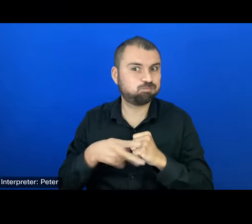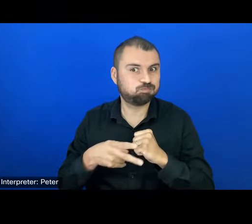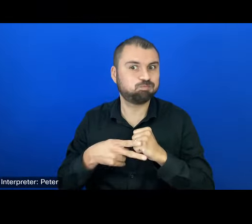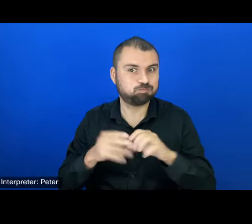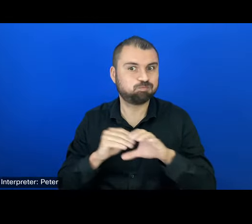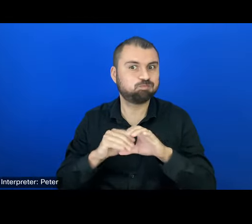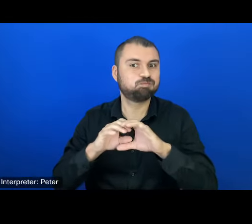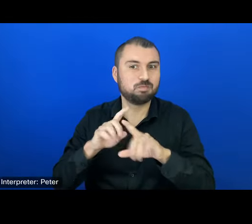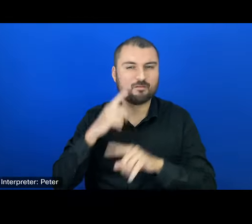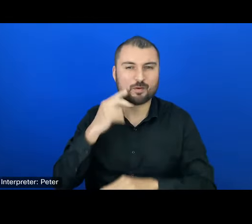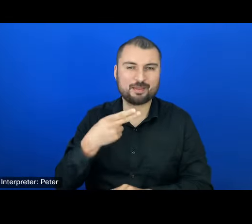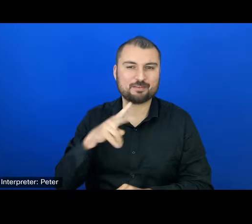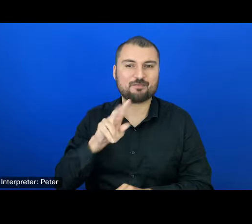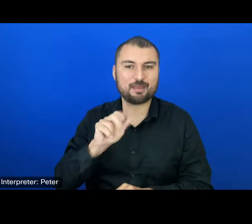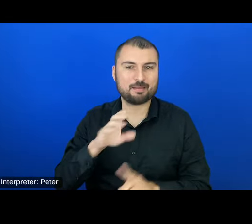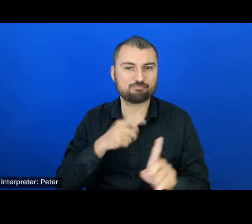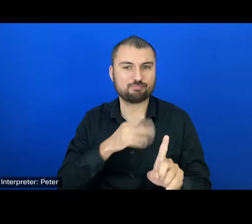HVAC.